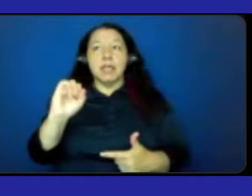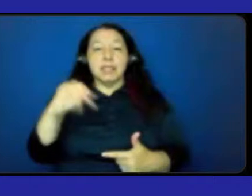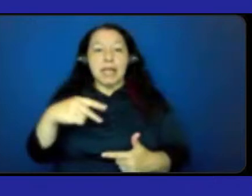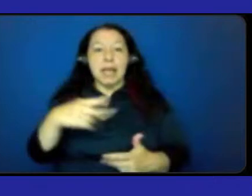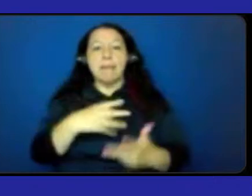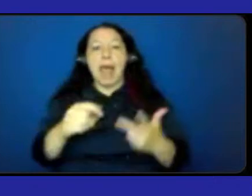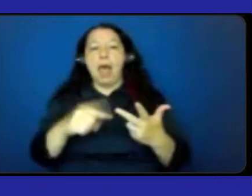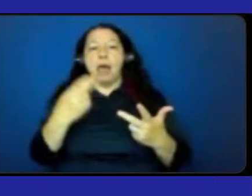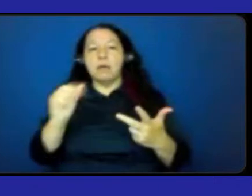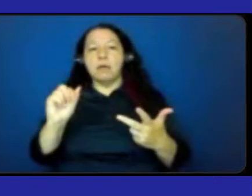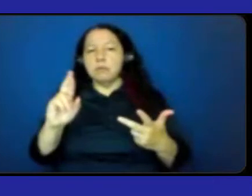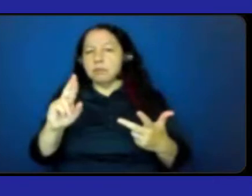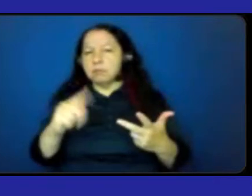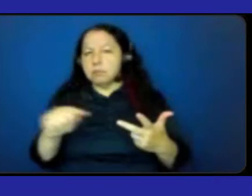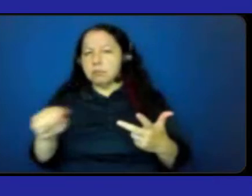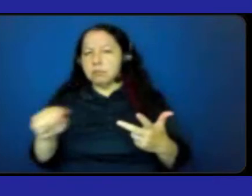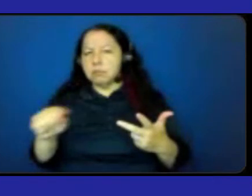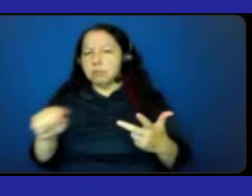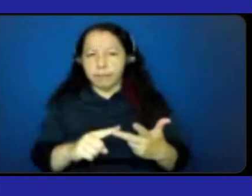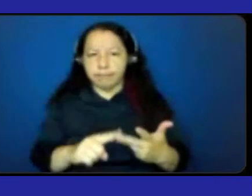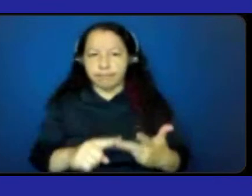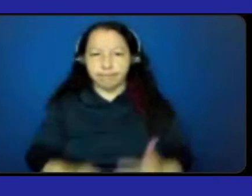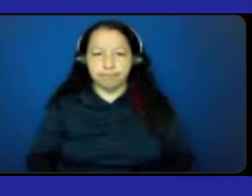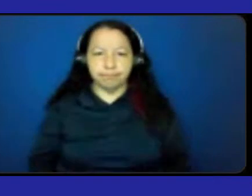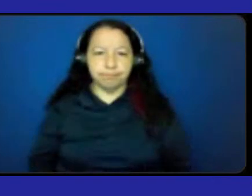Happy to take any questions.